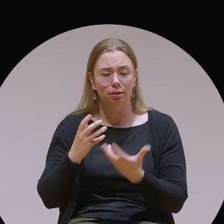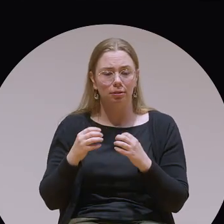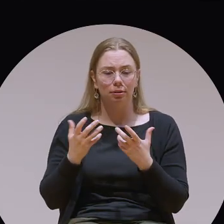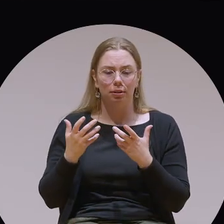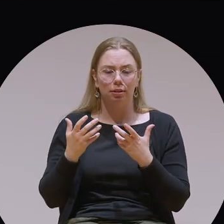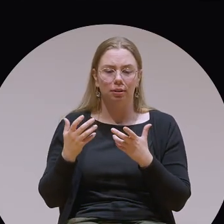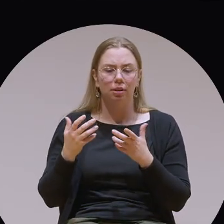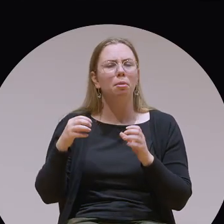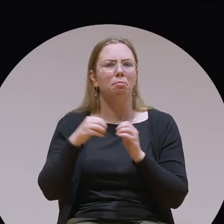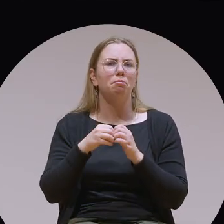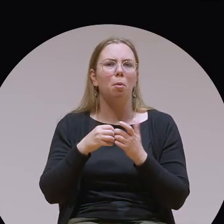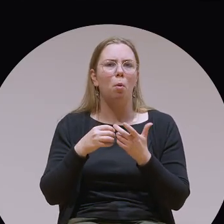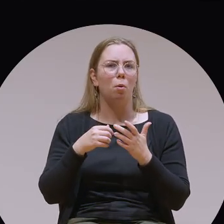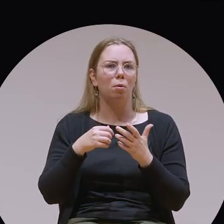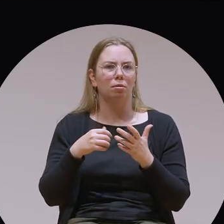this object.